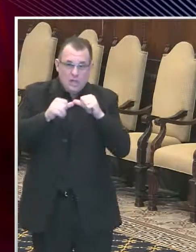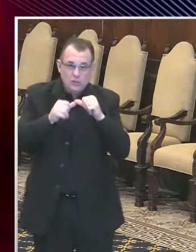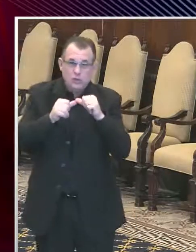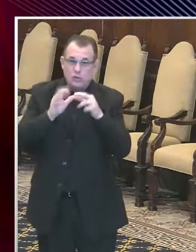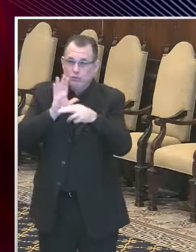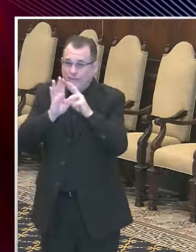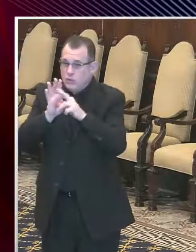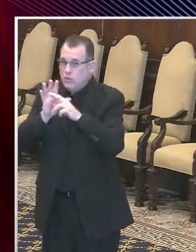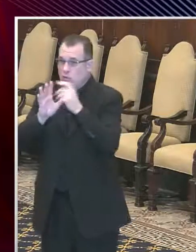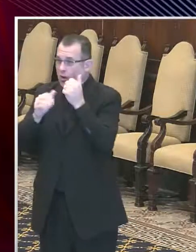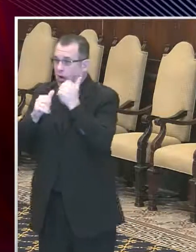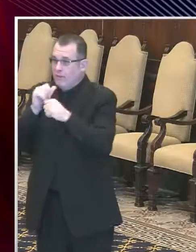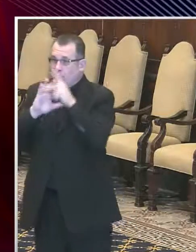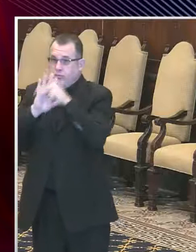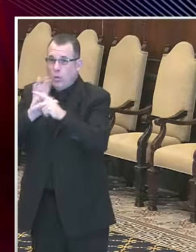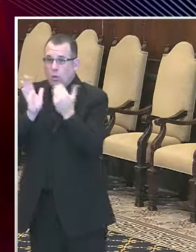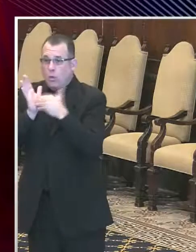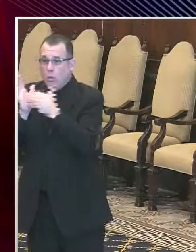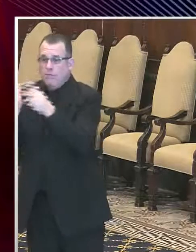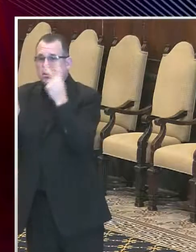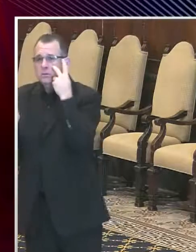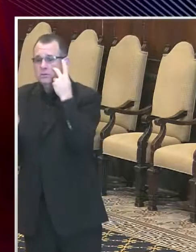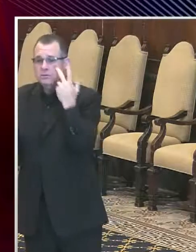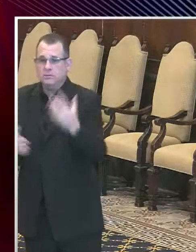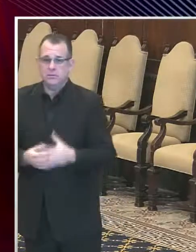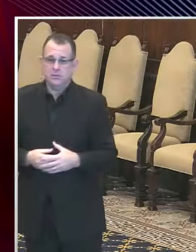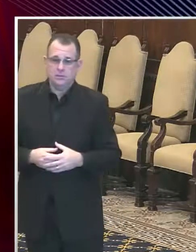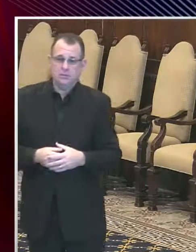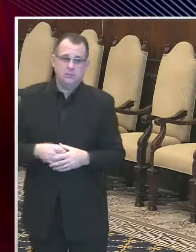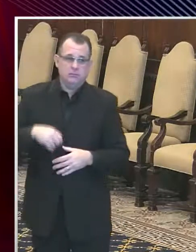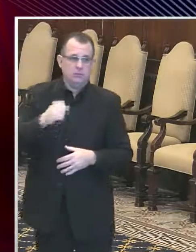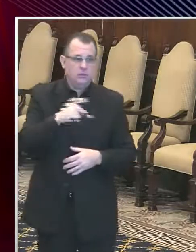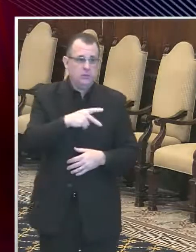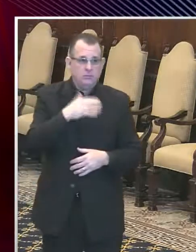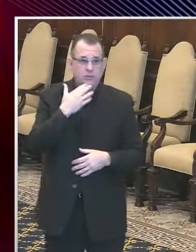issues. Okay, thank you.